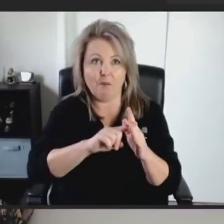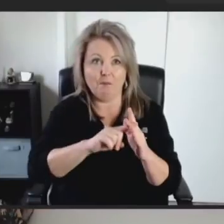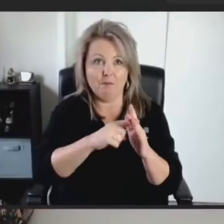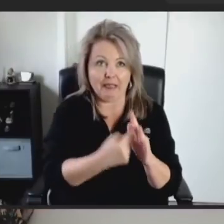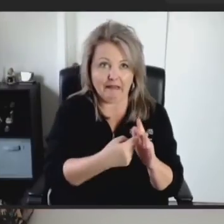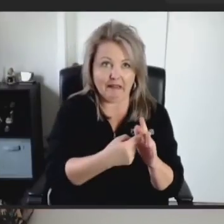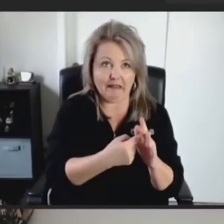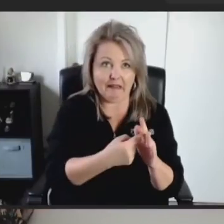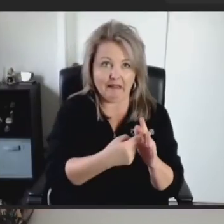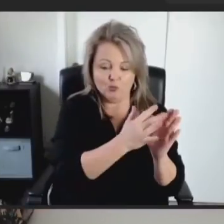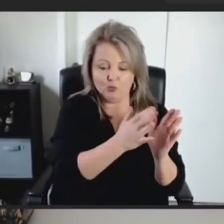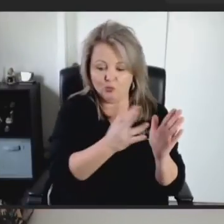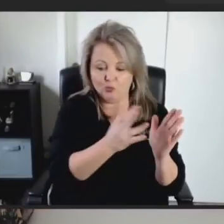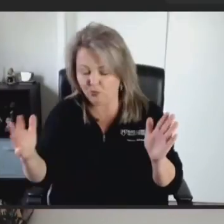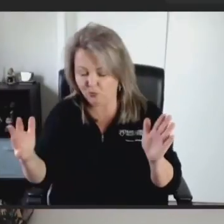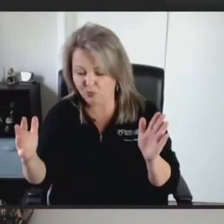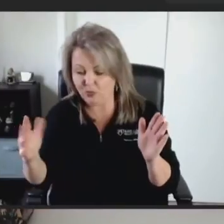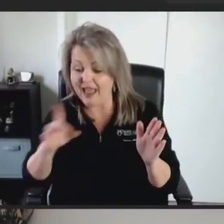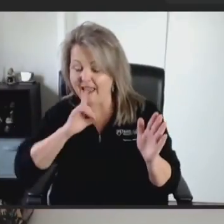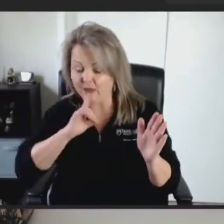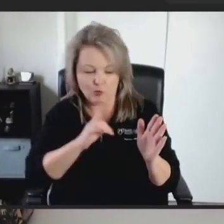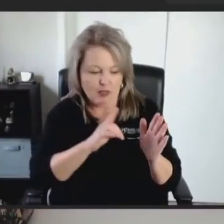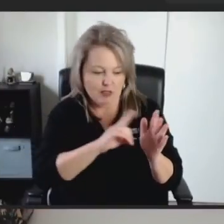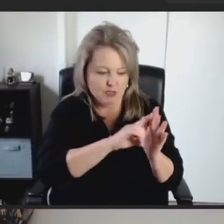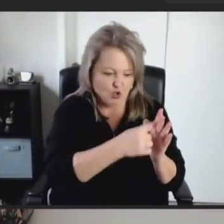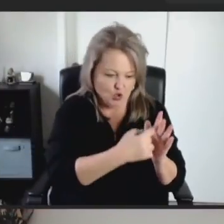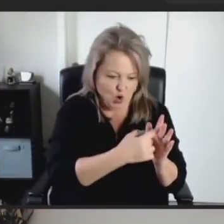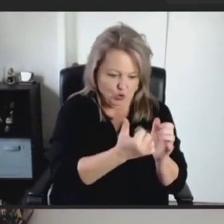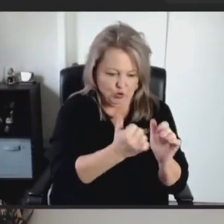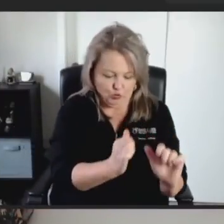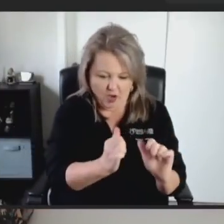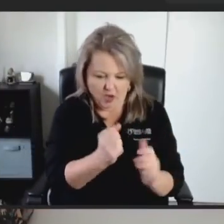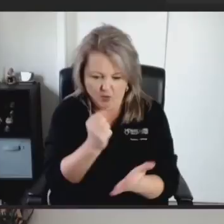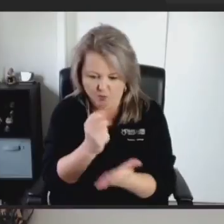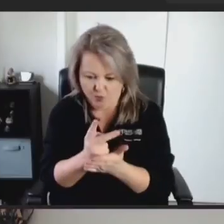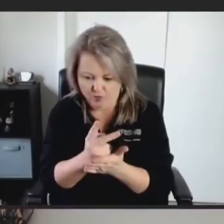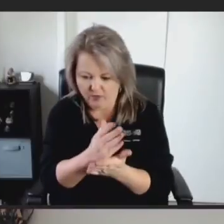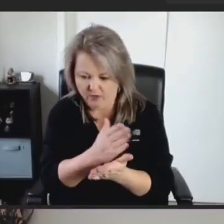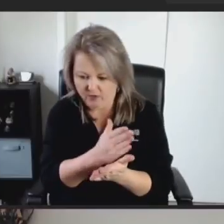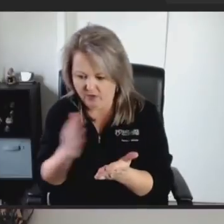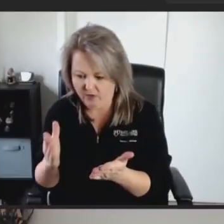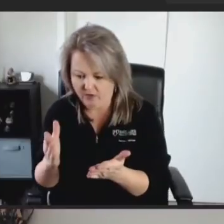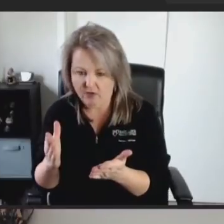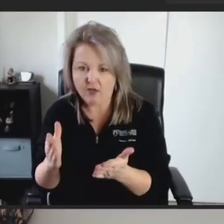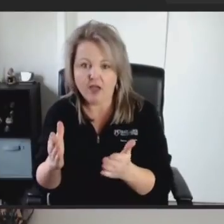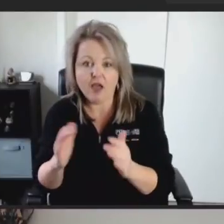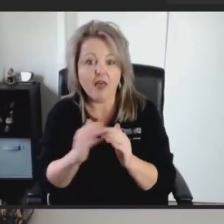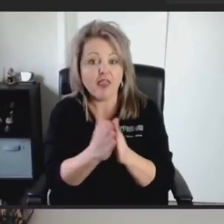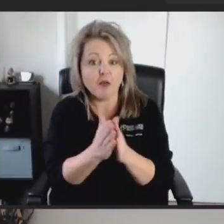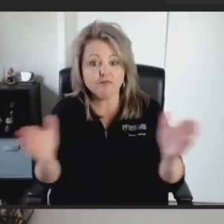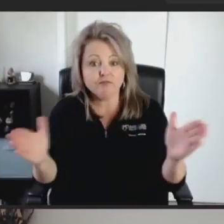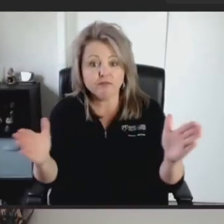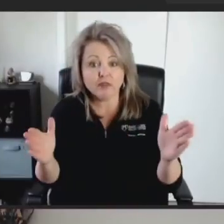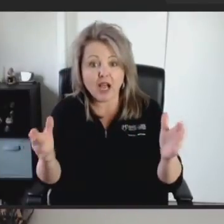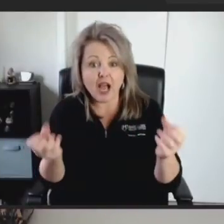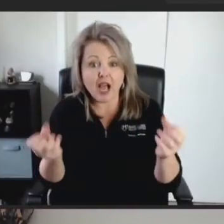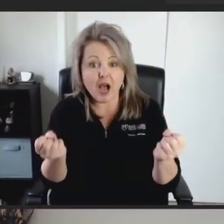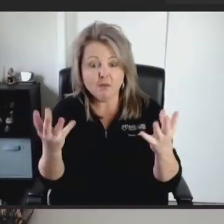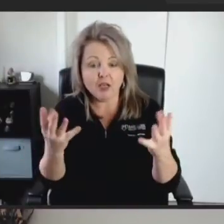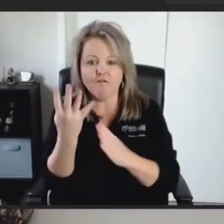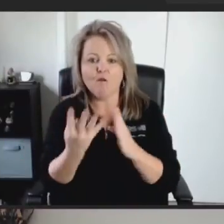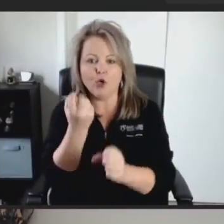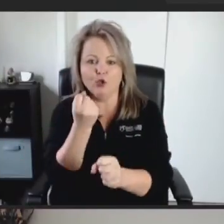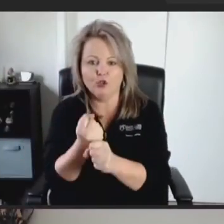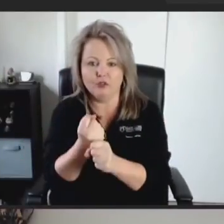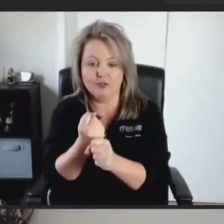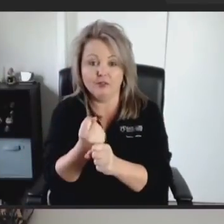trials to actually being approved was 4 years. So this is being done in 9